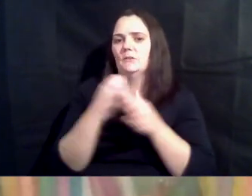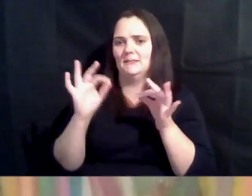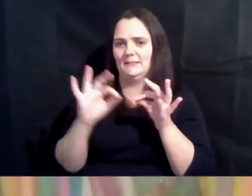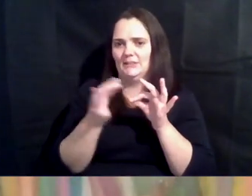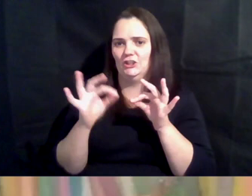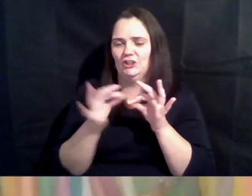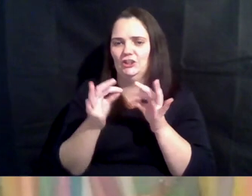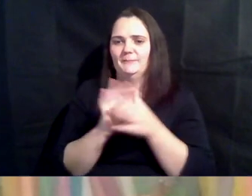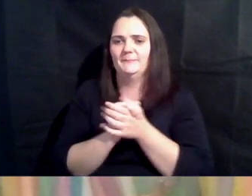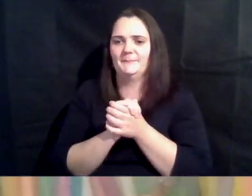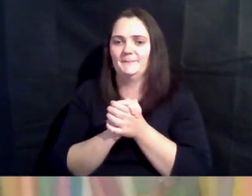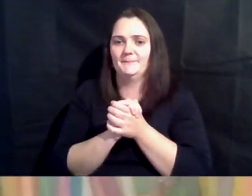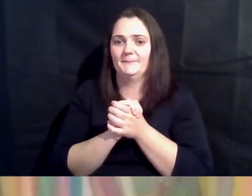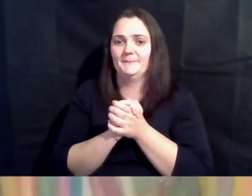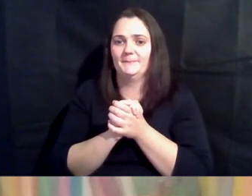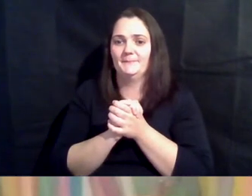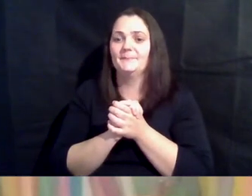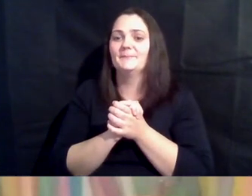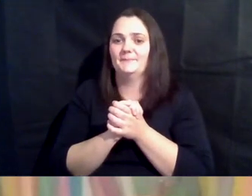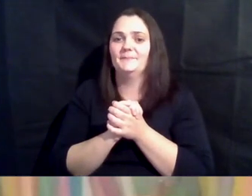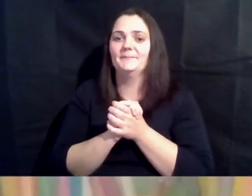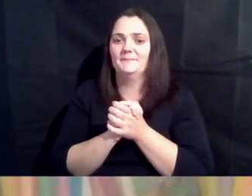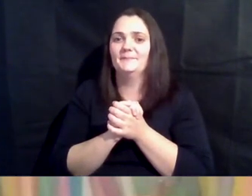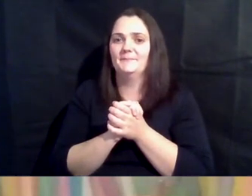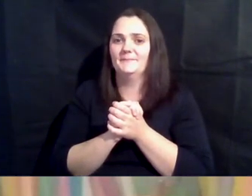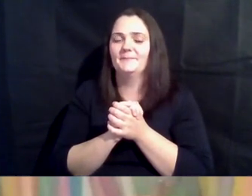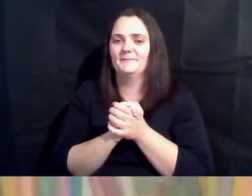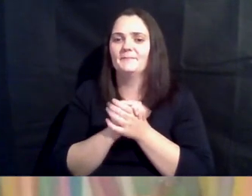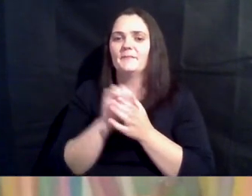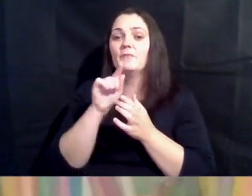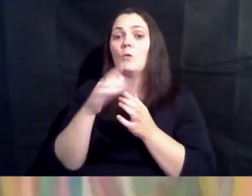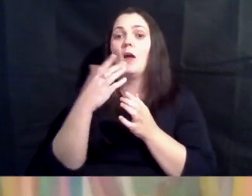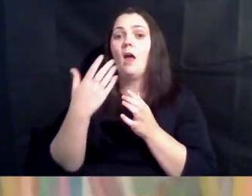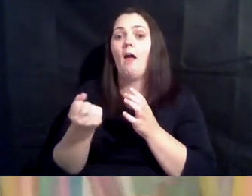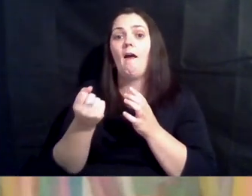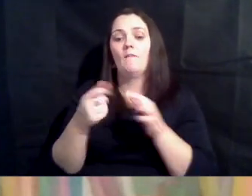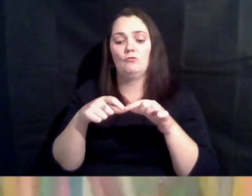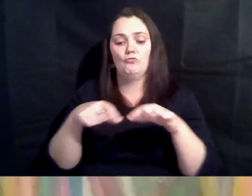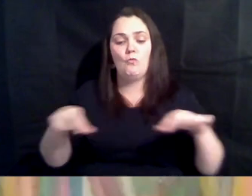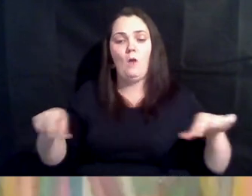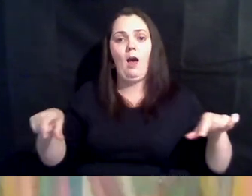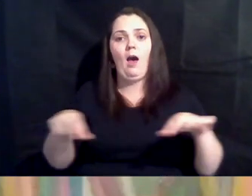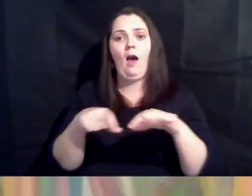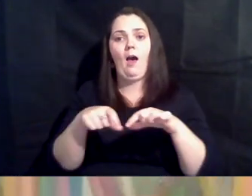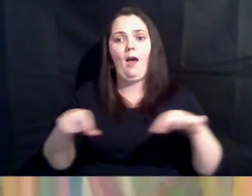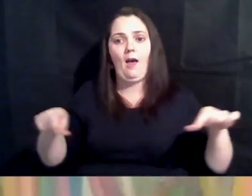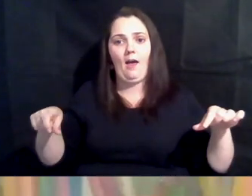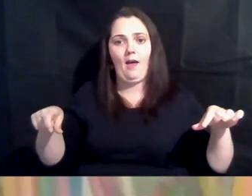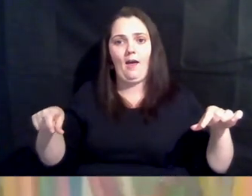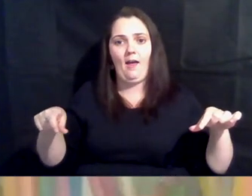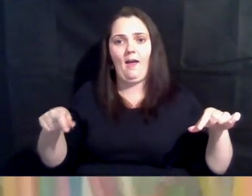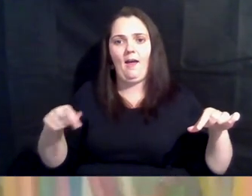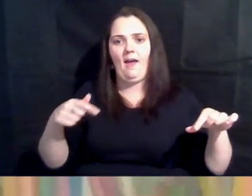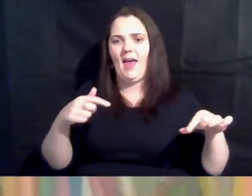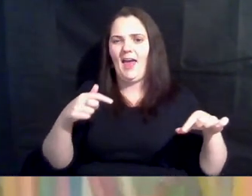So let's go ahead with that. Shock horror, if you have access to a ruler, I say shock because I never usually have